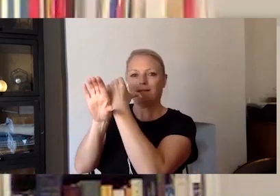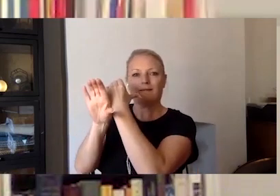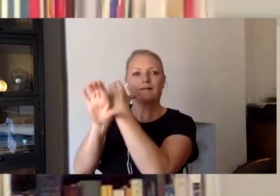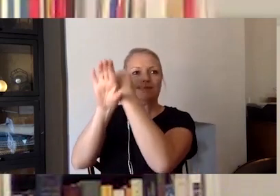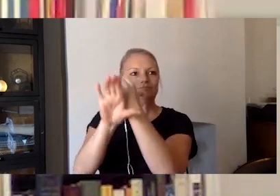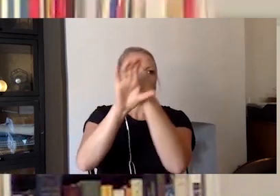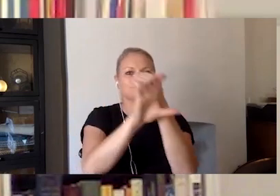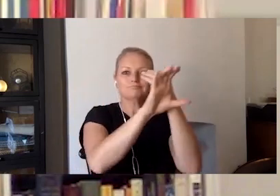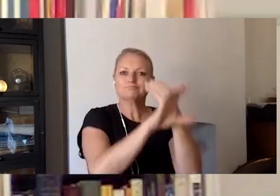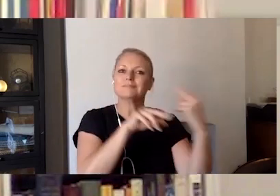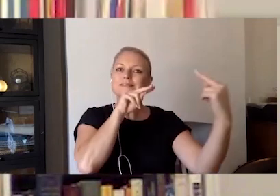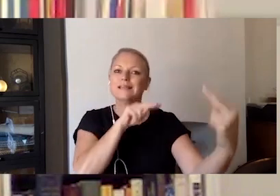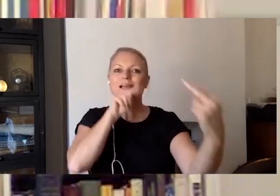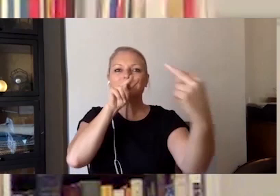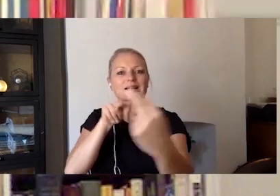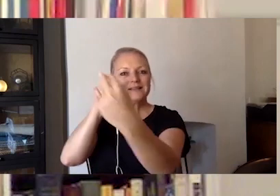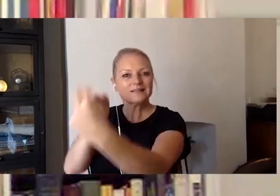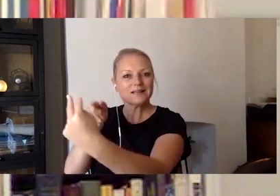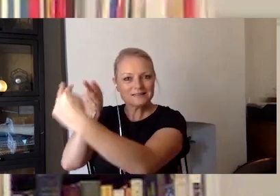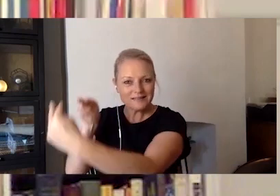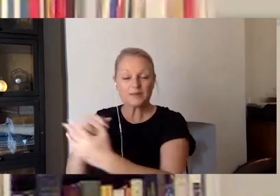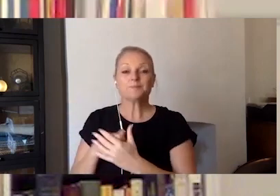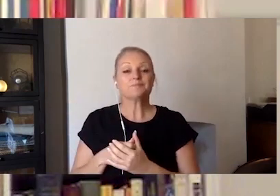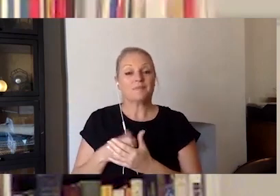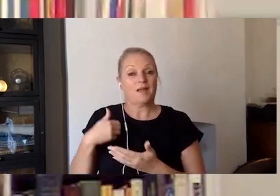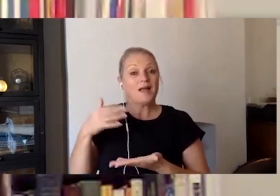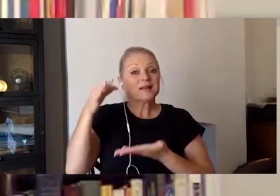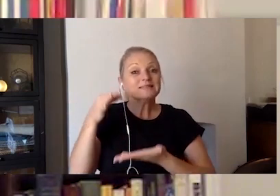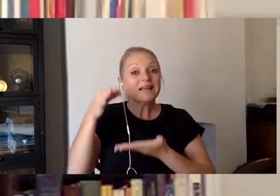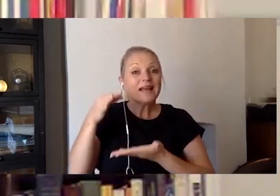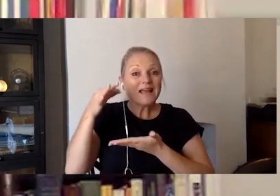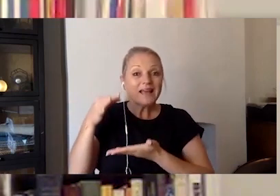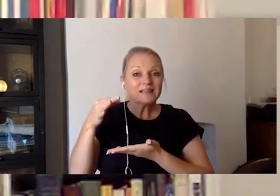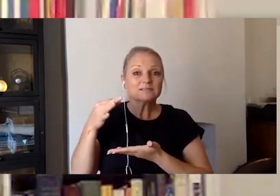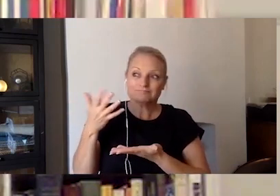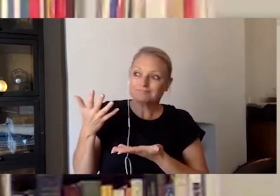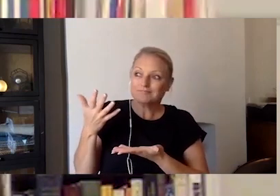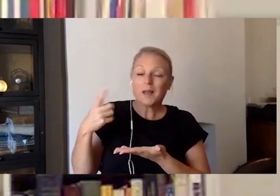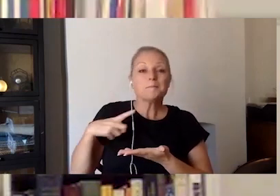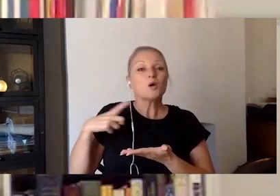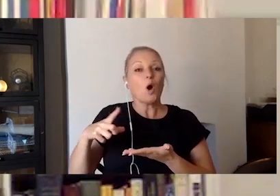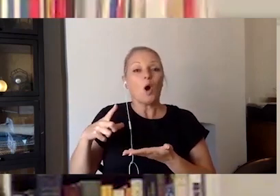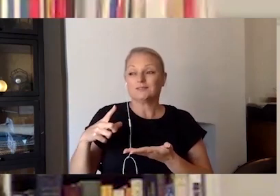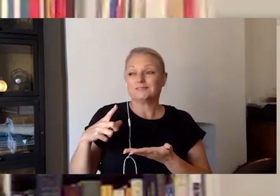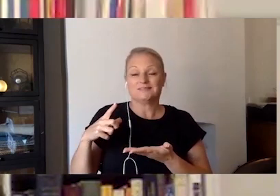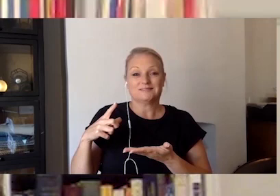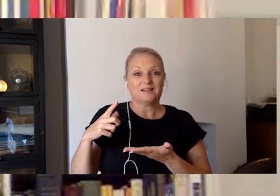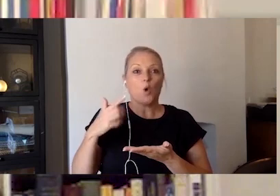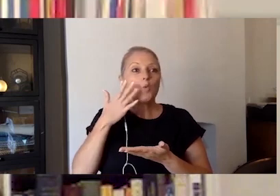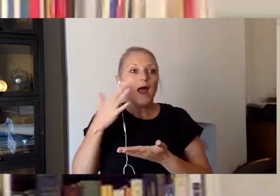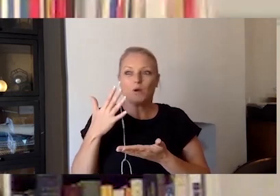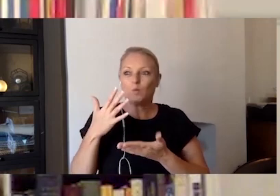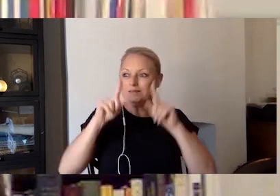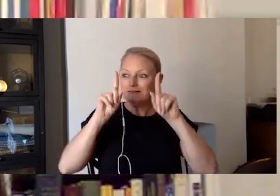my cup of tea because research has also shown that we are more open-hearted and conducive to chat when we are holding